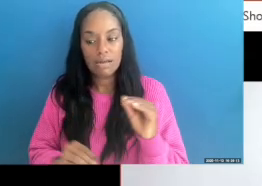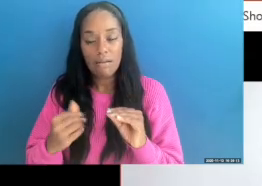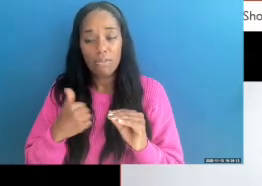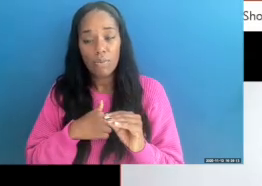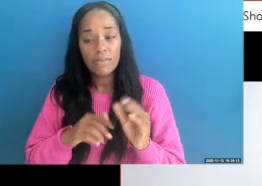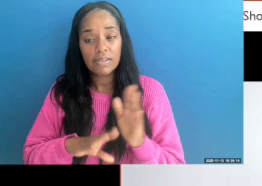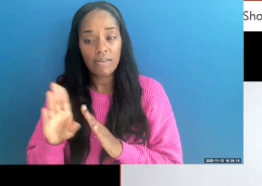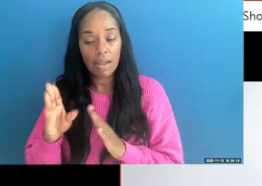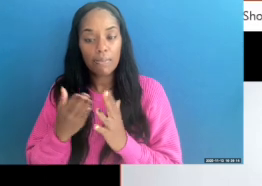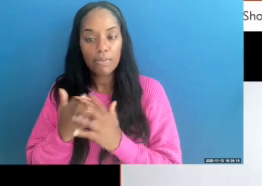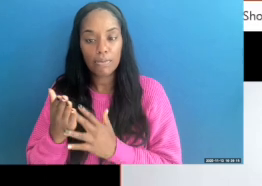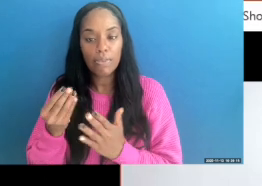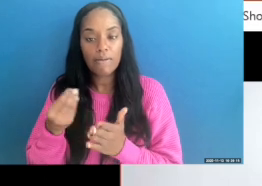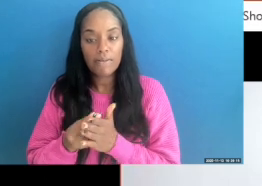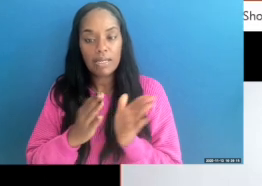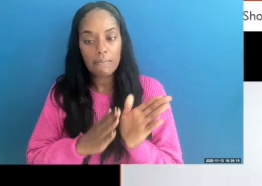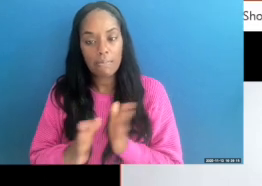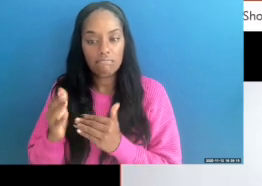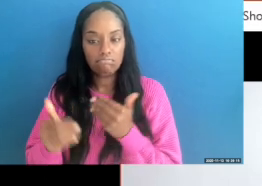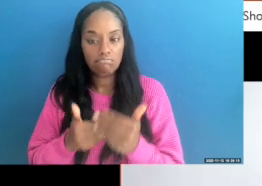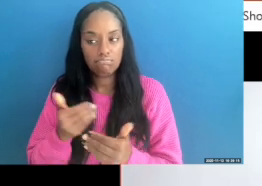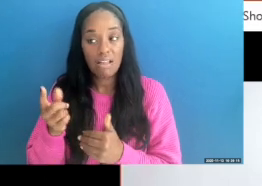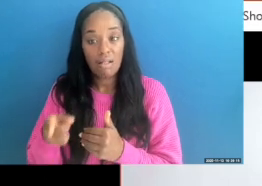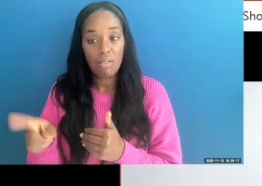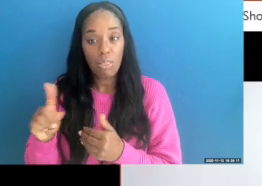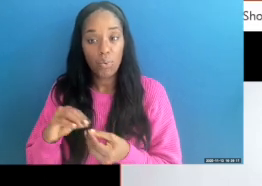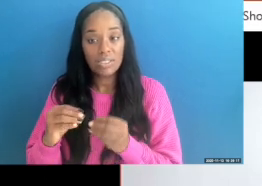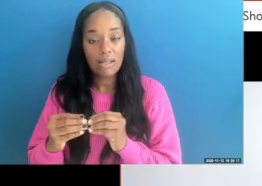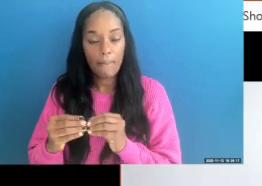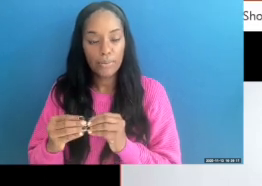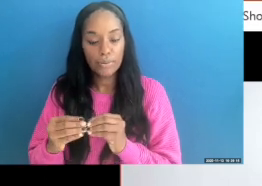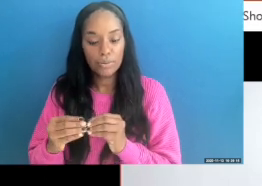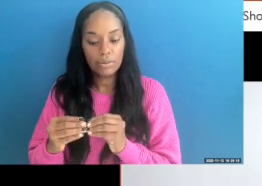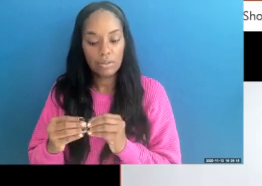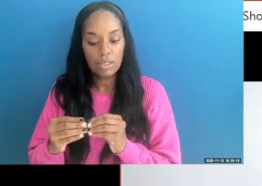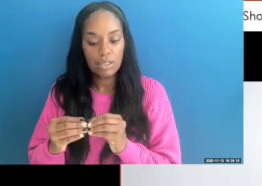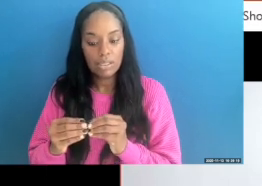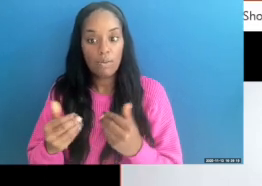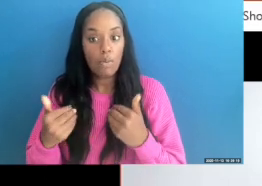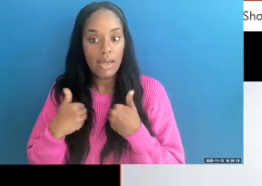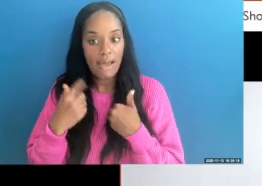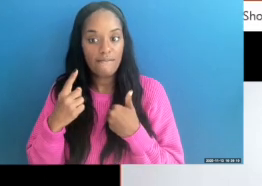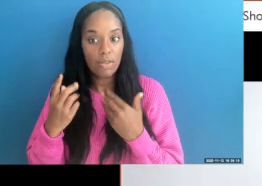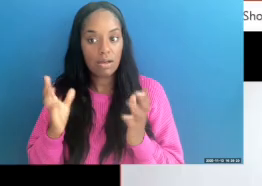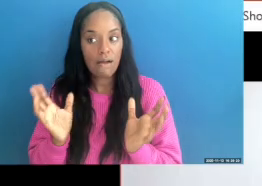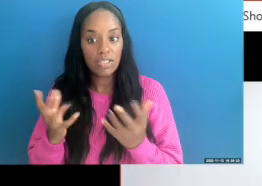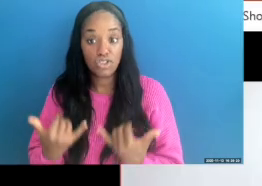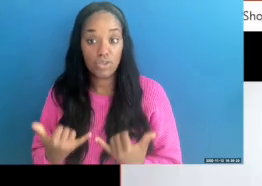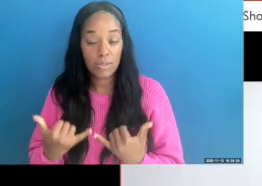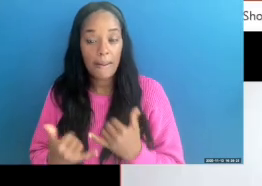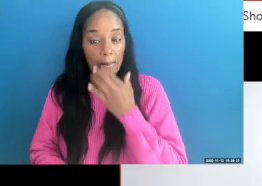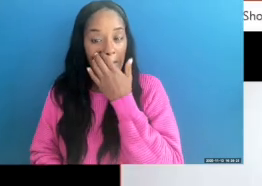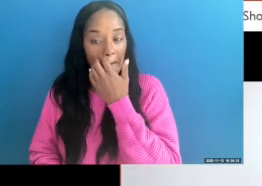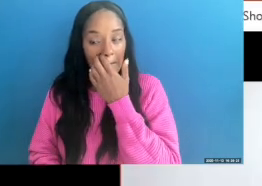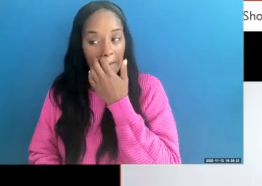But again, using kind of the methodology that we have developed through the funding plan process, those were the numbers that